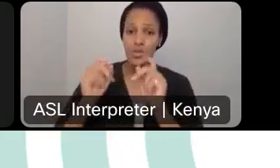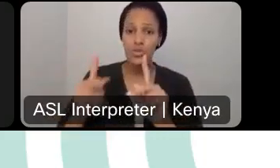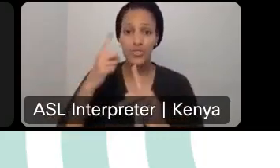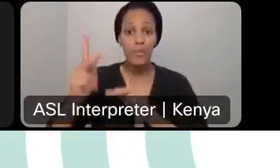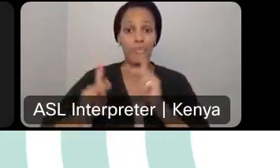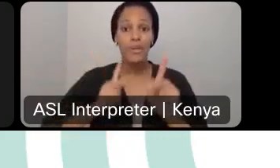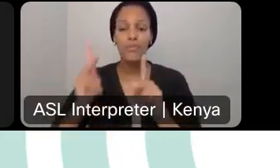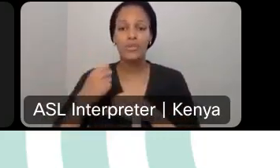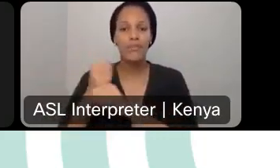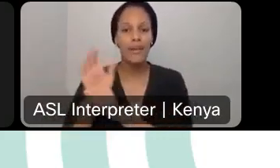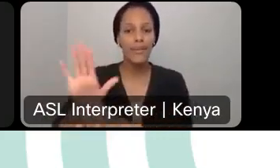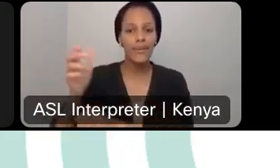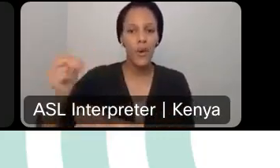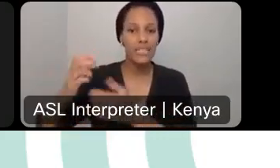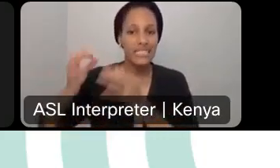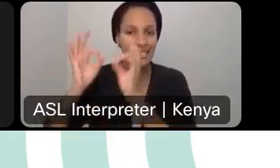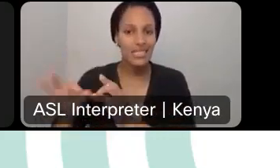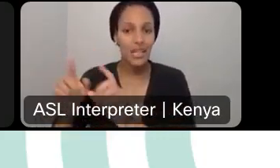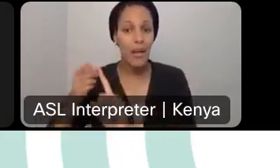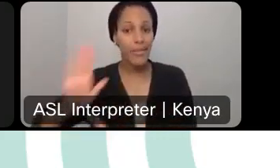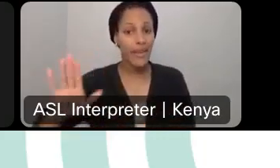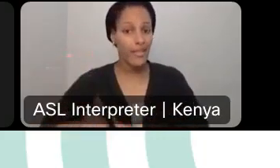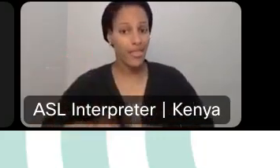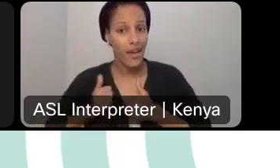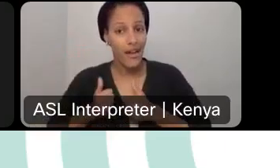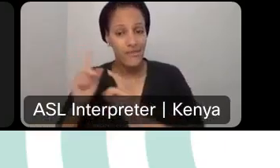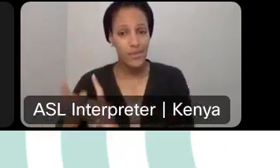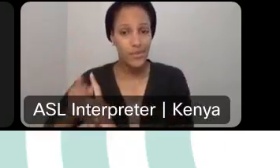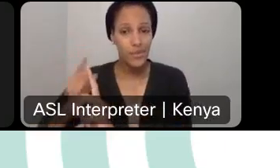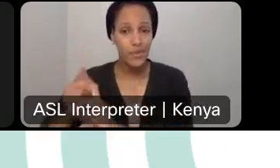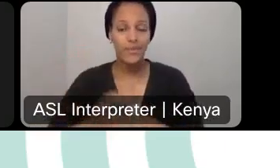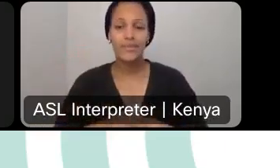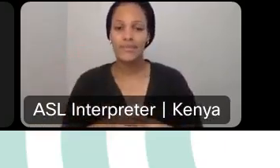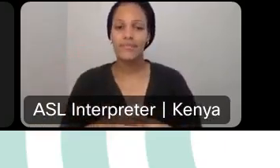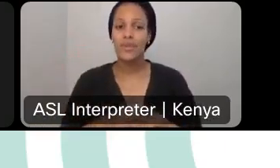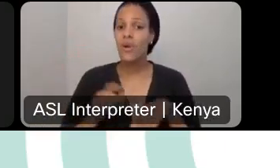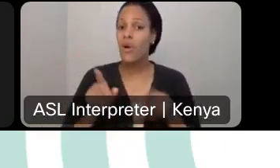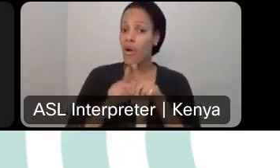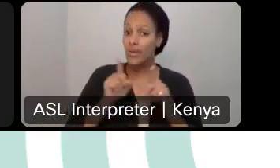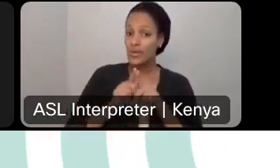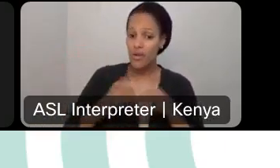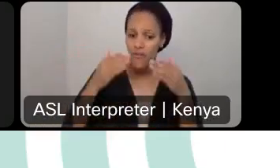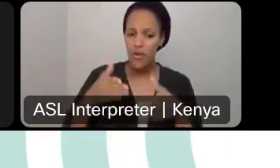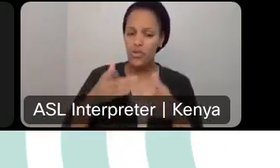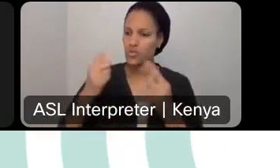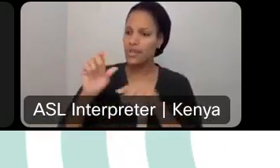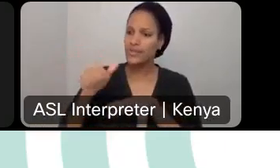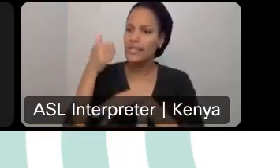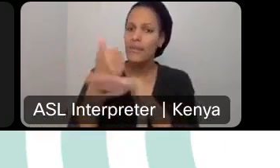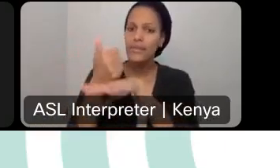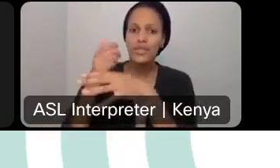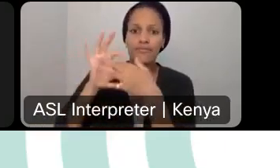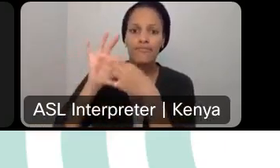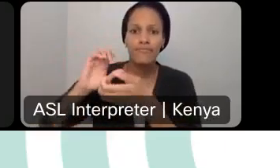their life goals. And focus on building relationships with people, even if we don't